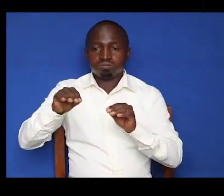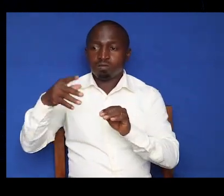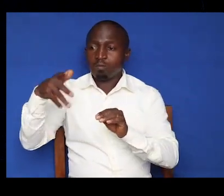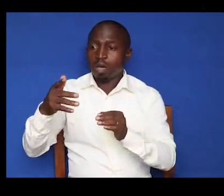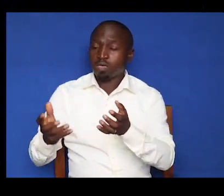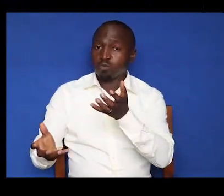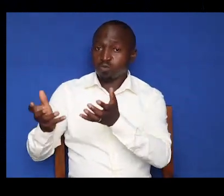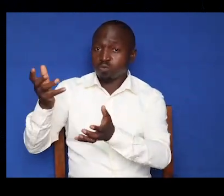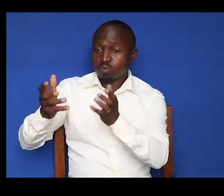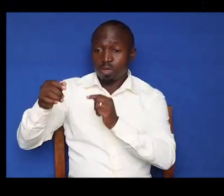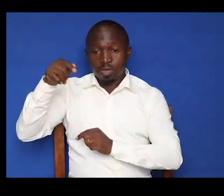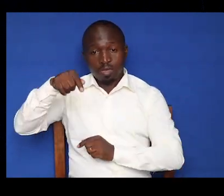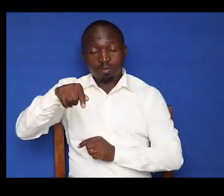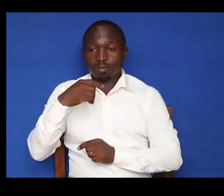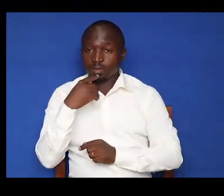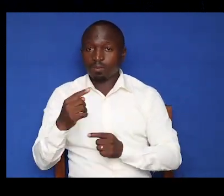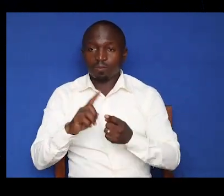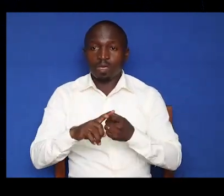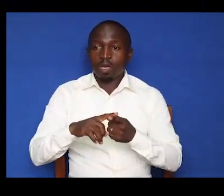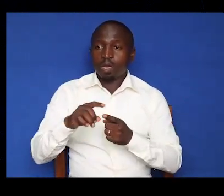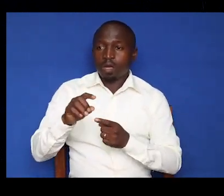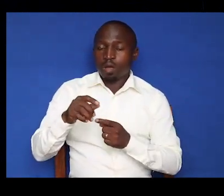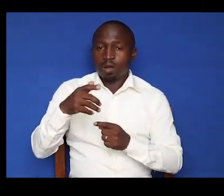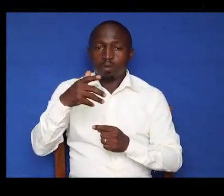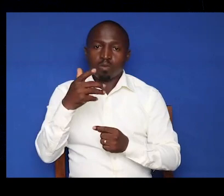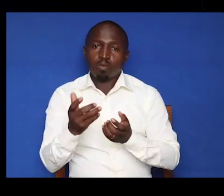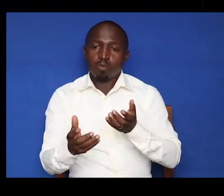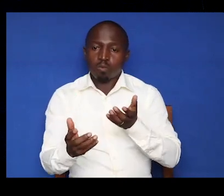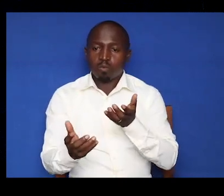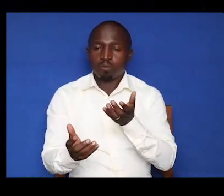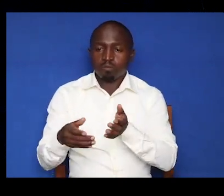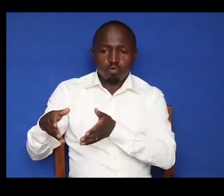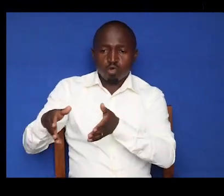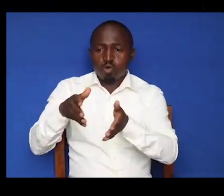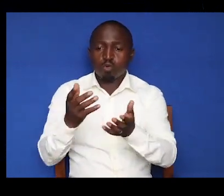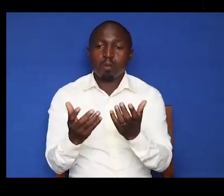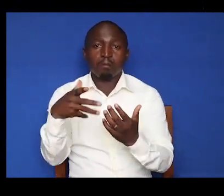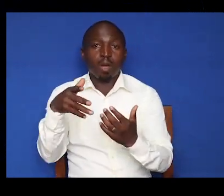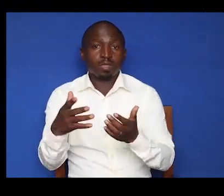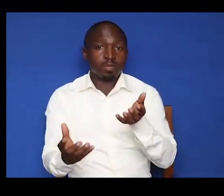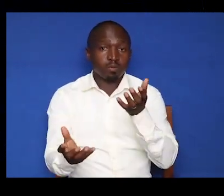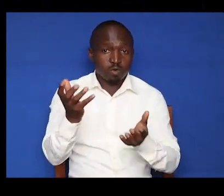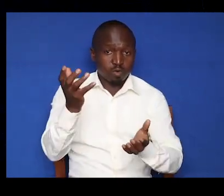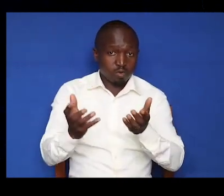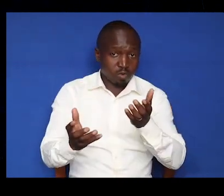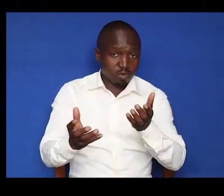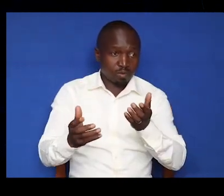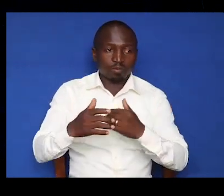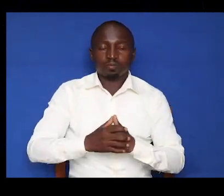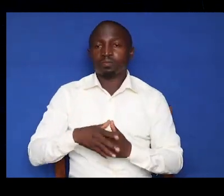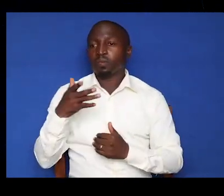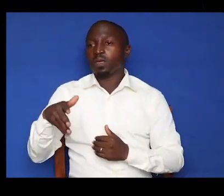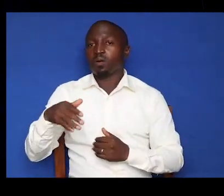warm water, and thus we used to say warm currents. Class moreover understanding, as